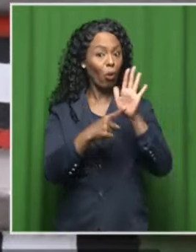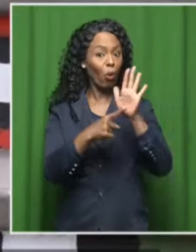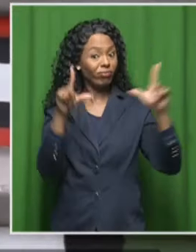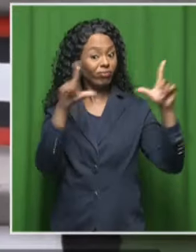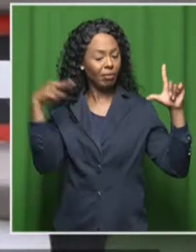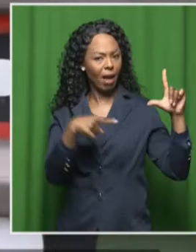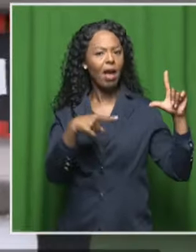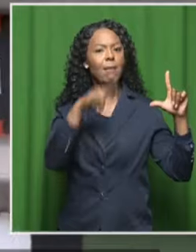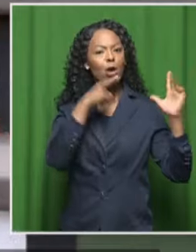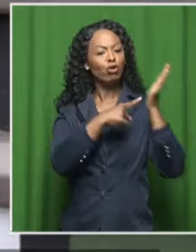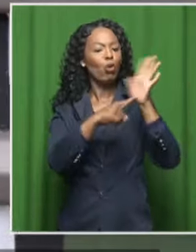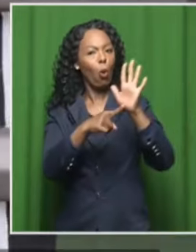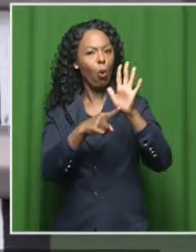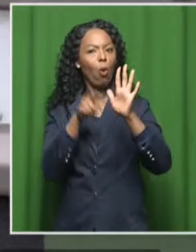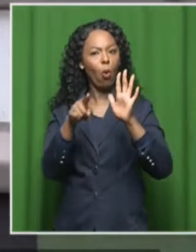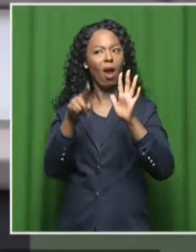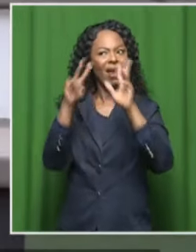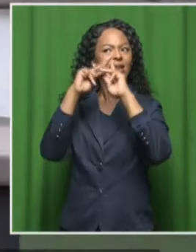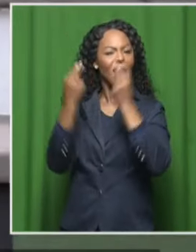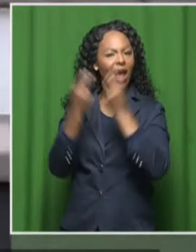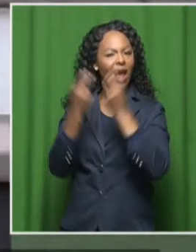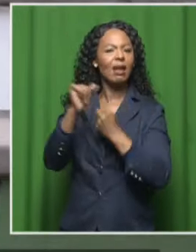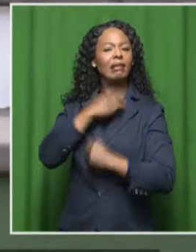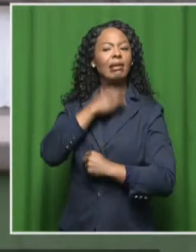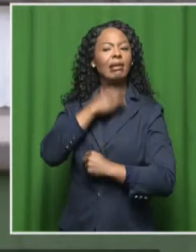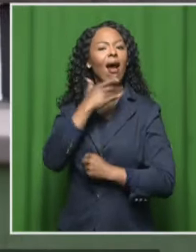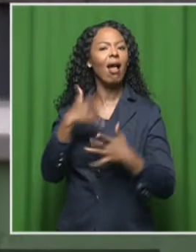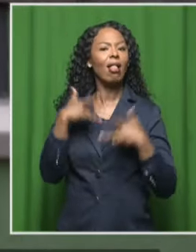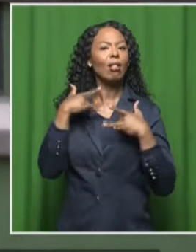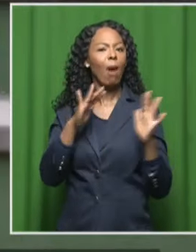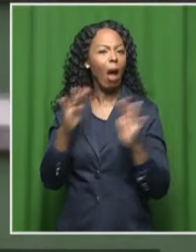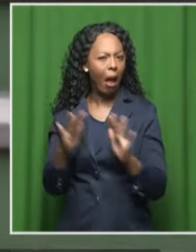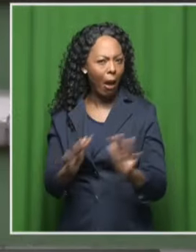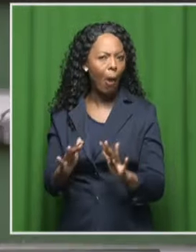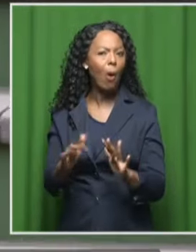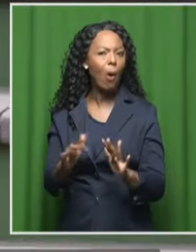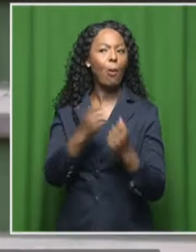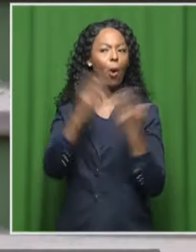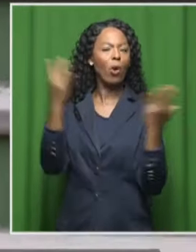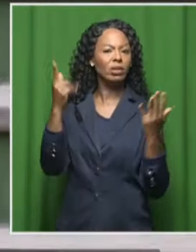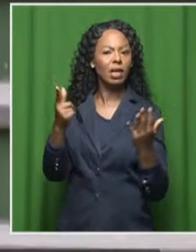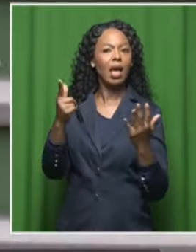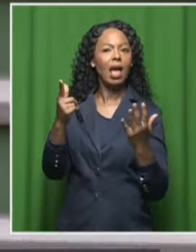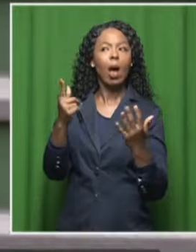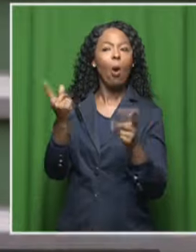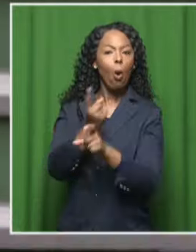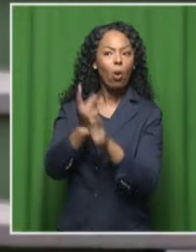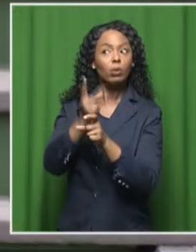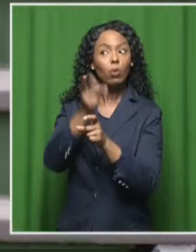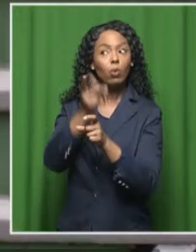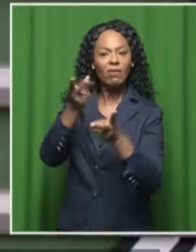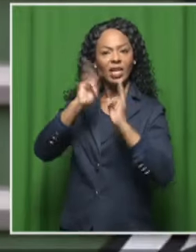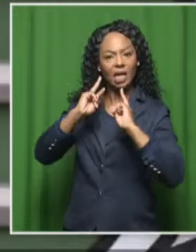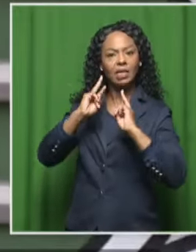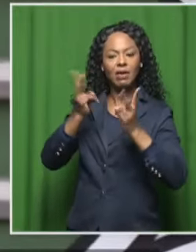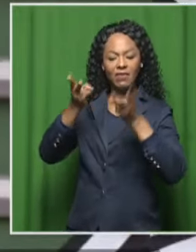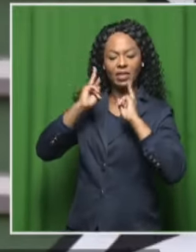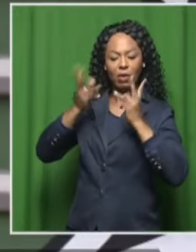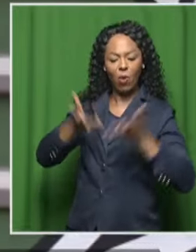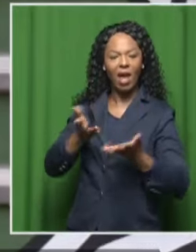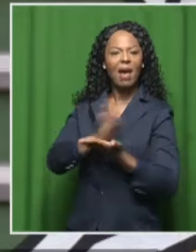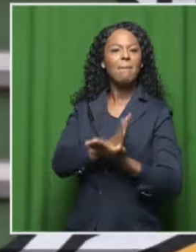from KwaNdebele, and then they once stay here in Midrand. So I'm putting their print back